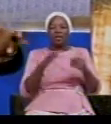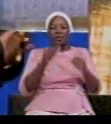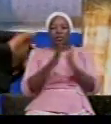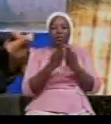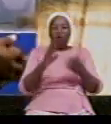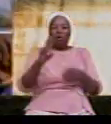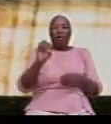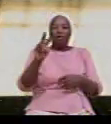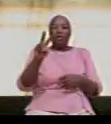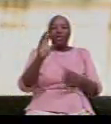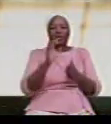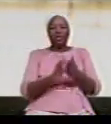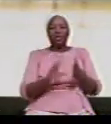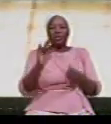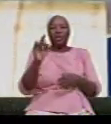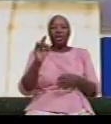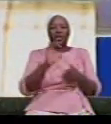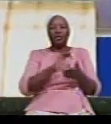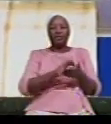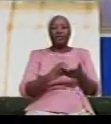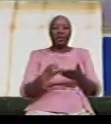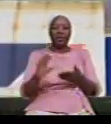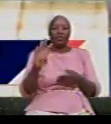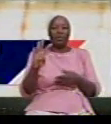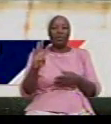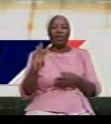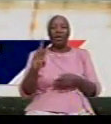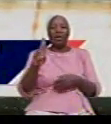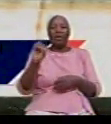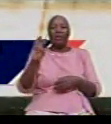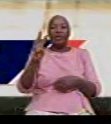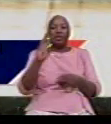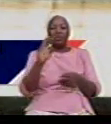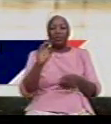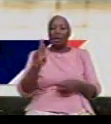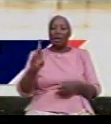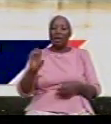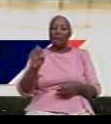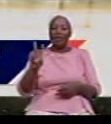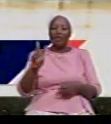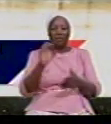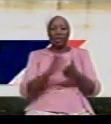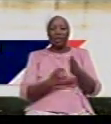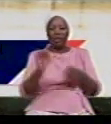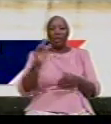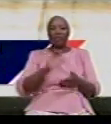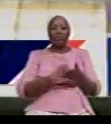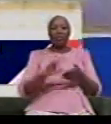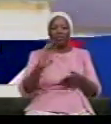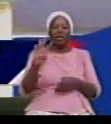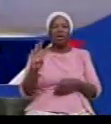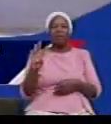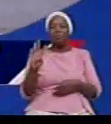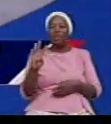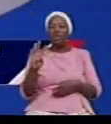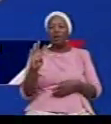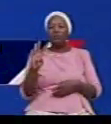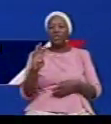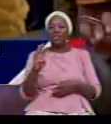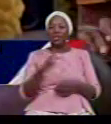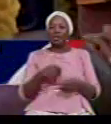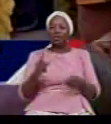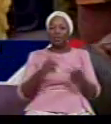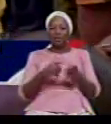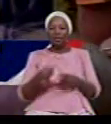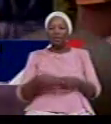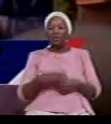chapter 18, we're reading from verse 4. In Revelation chapter 18, looking at verse 4, it